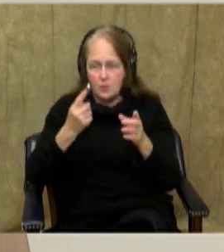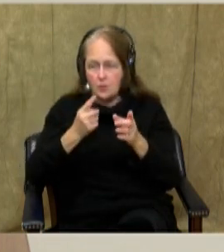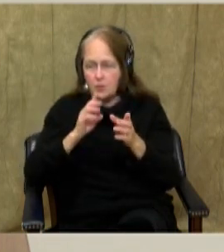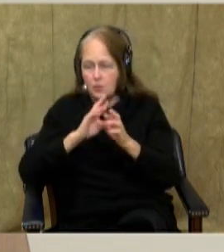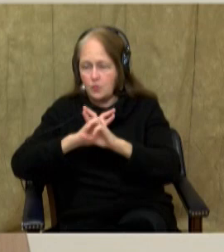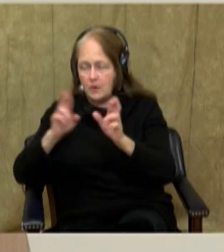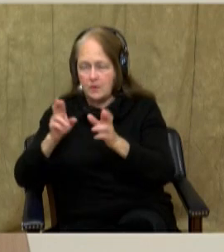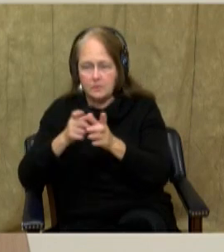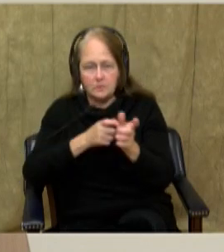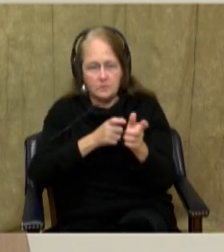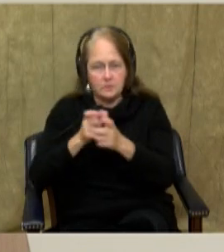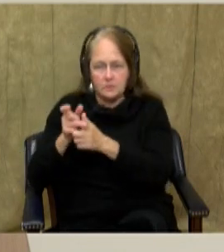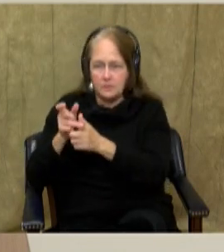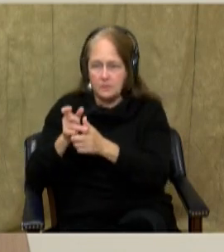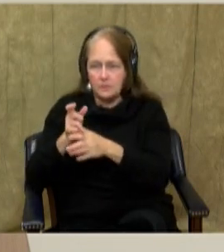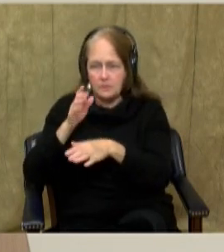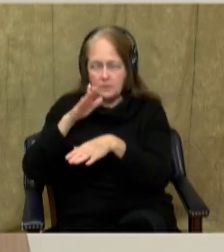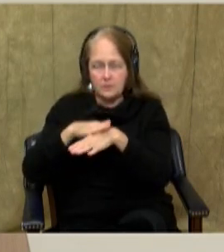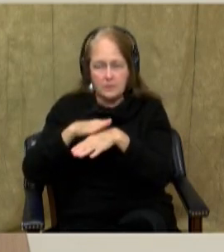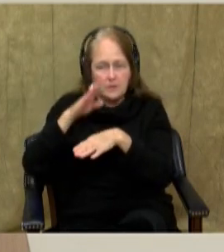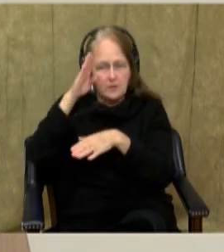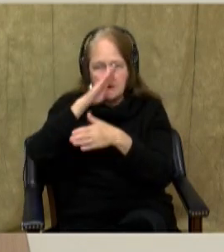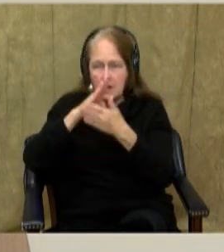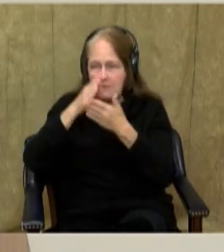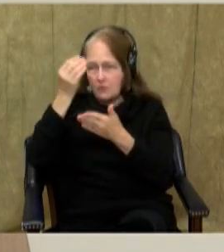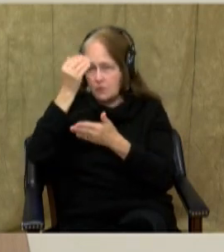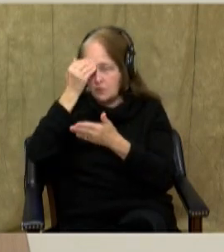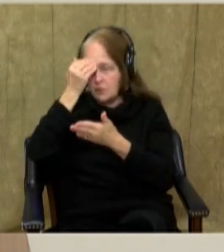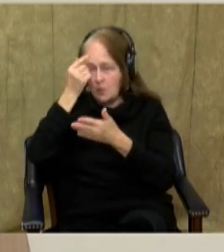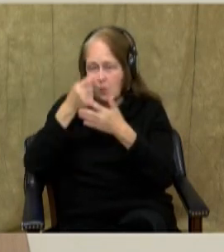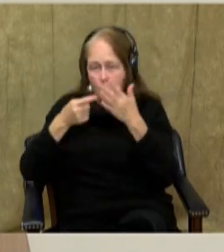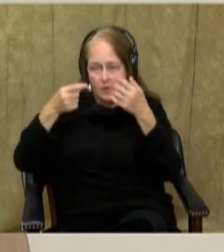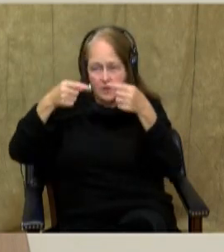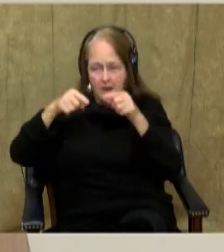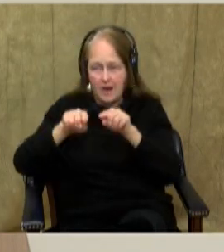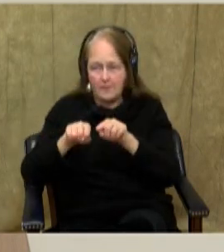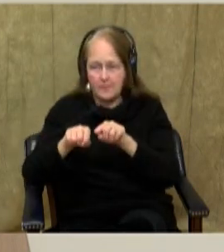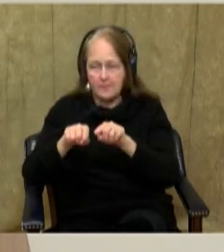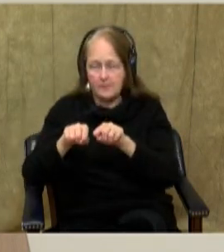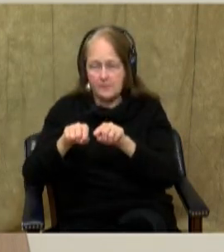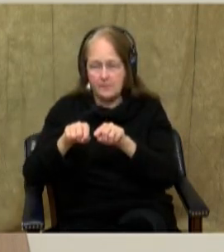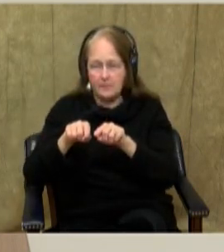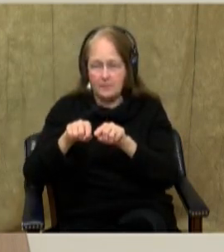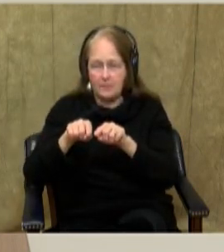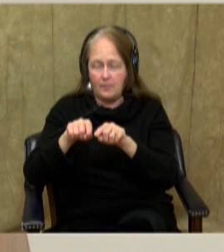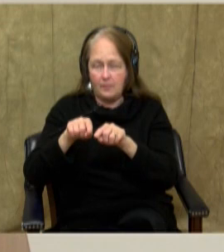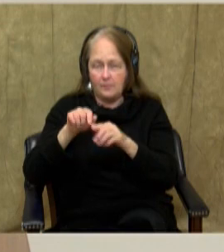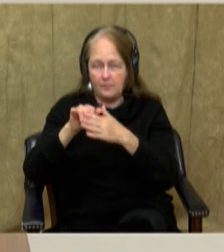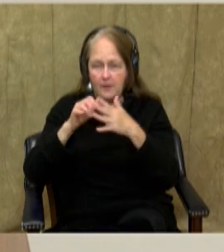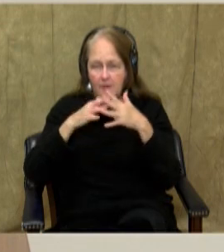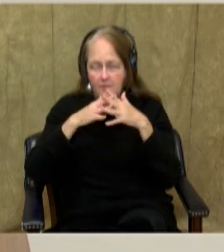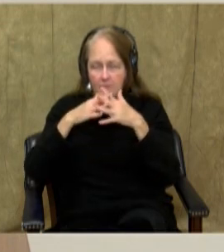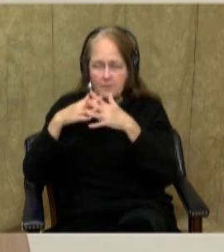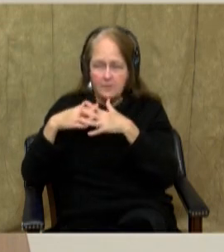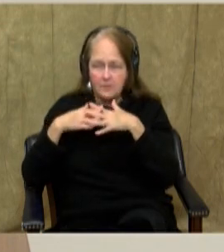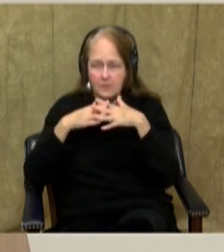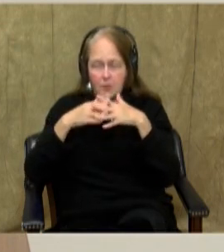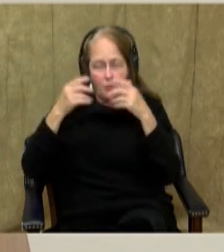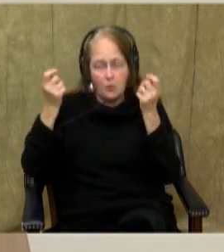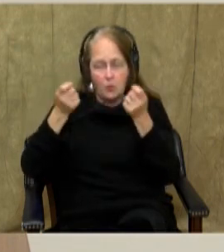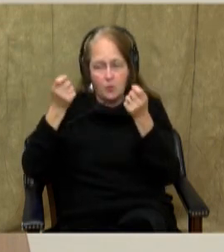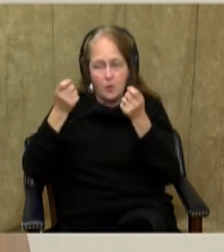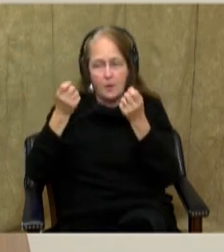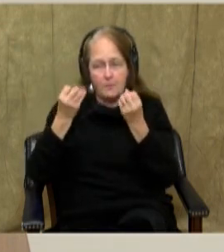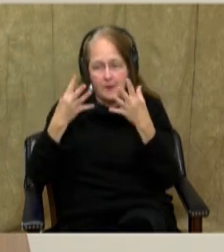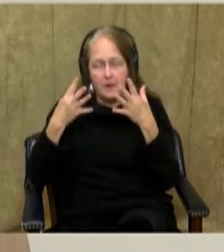had to be on point because they never knew what was going to happen. The Americans won many